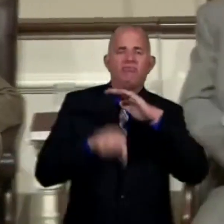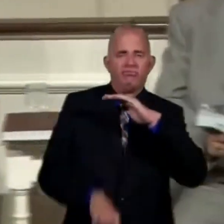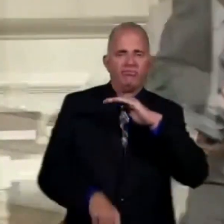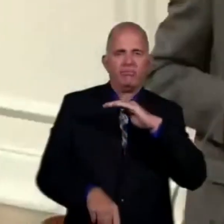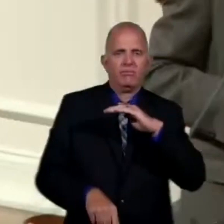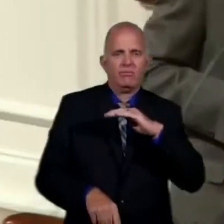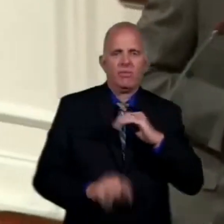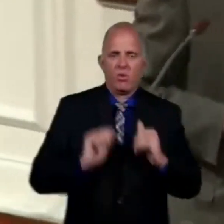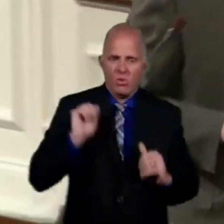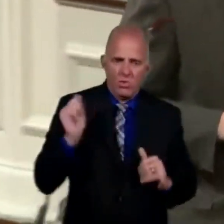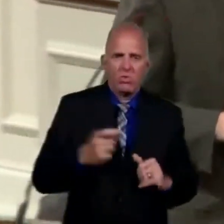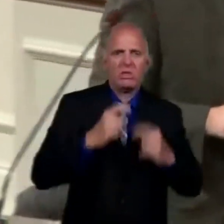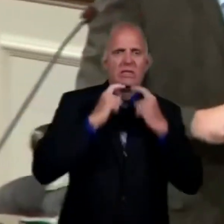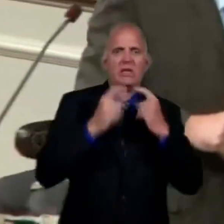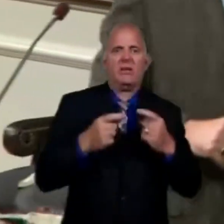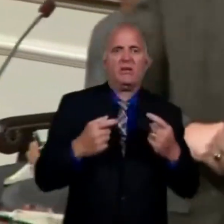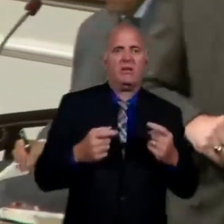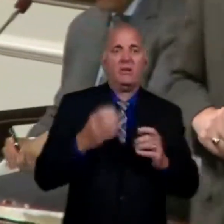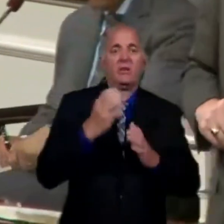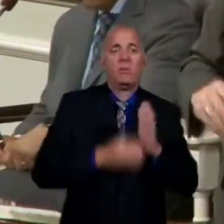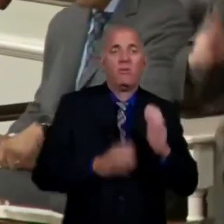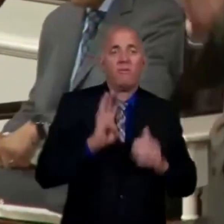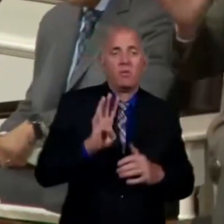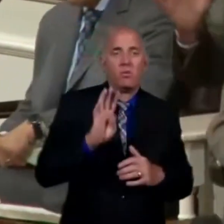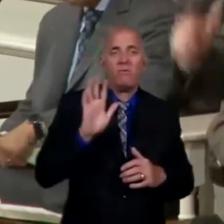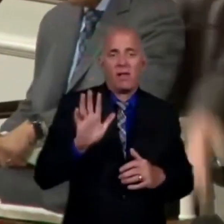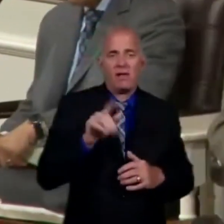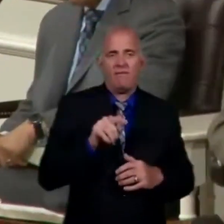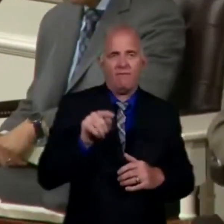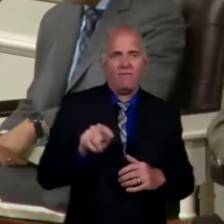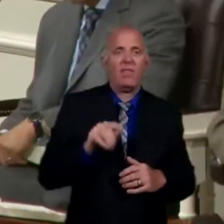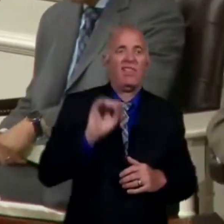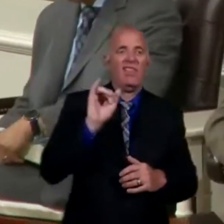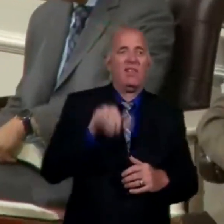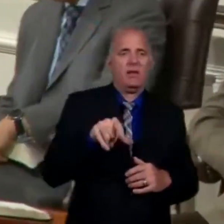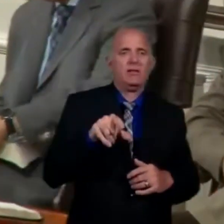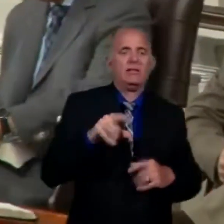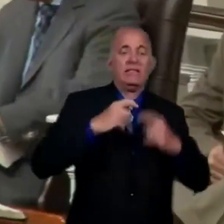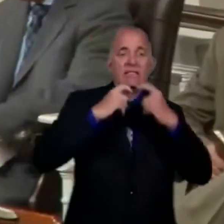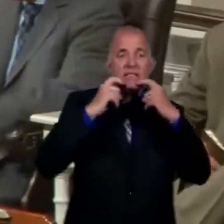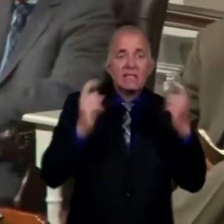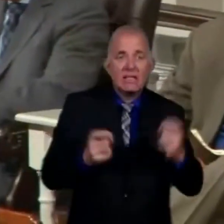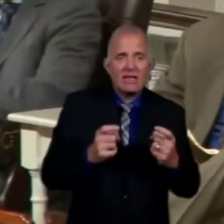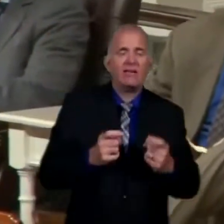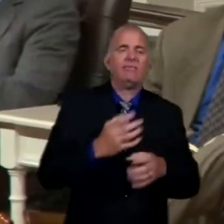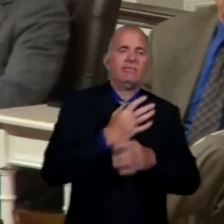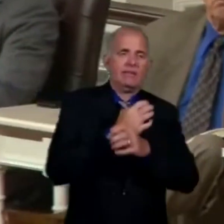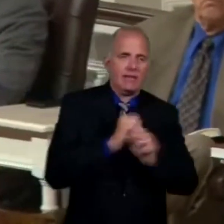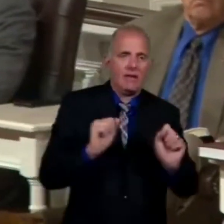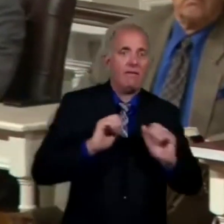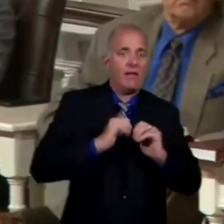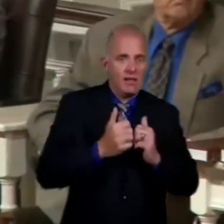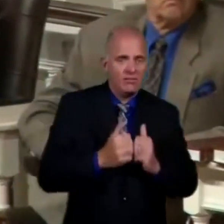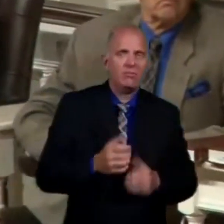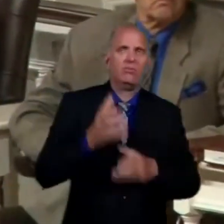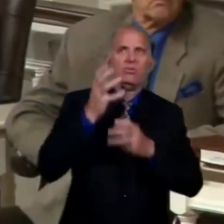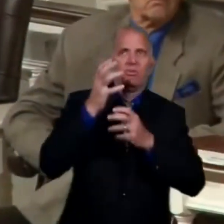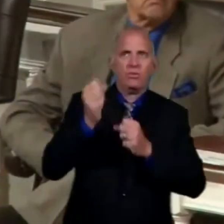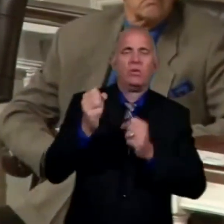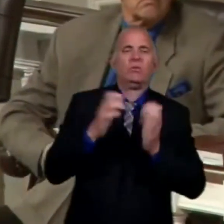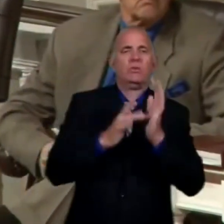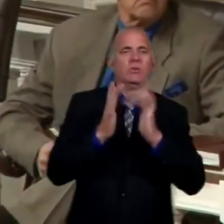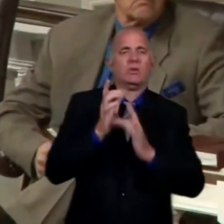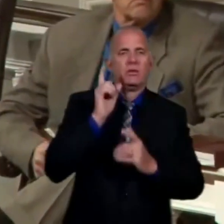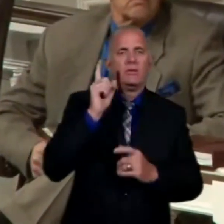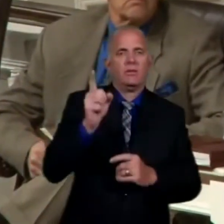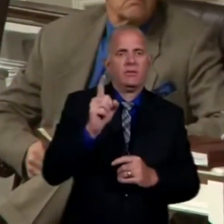and 5 speak of salvation. Sin, salvation. Salvation by faith in Jesus Christ, plus nothing,